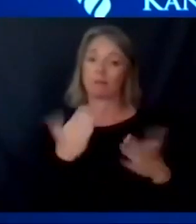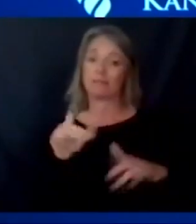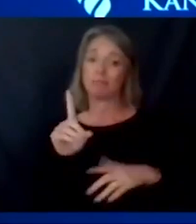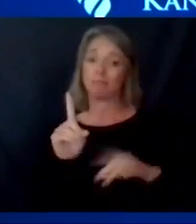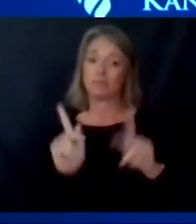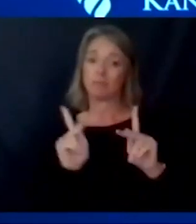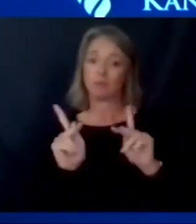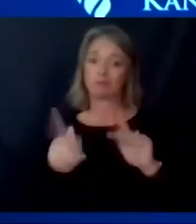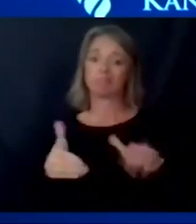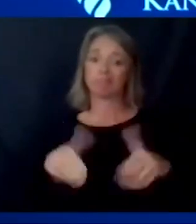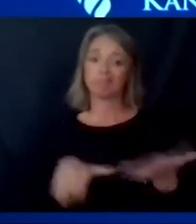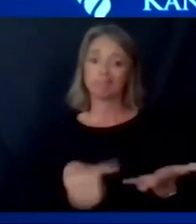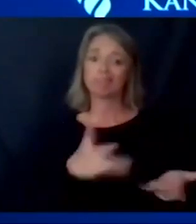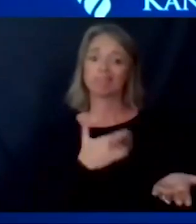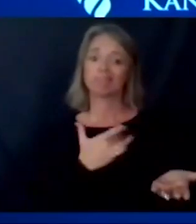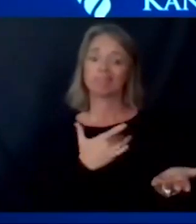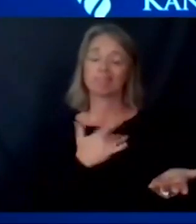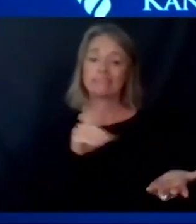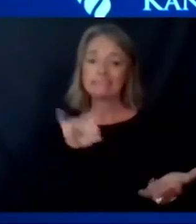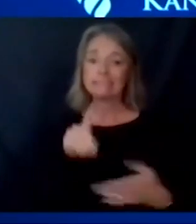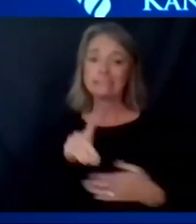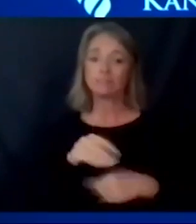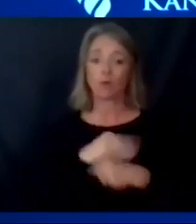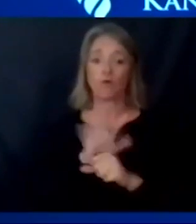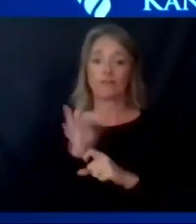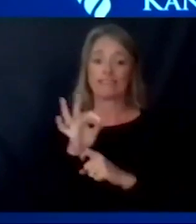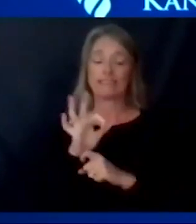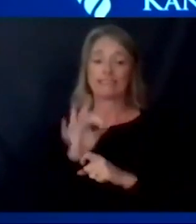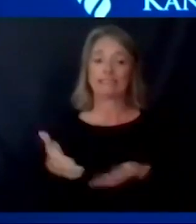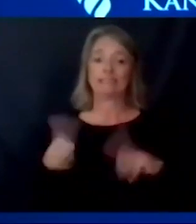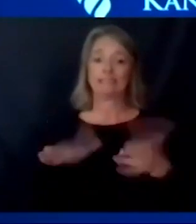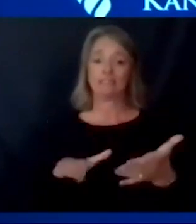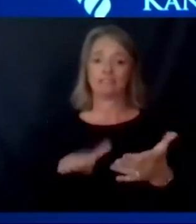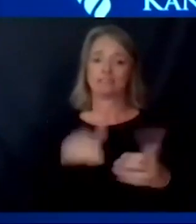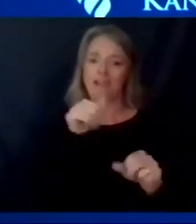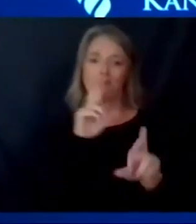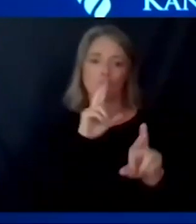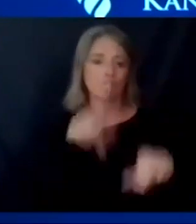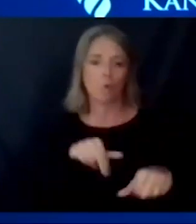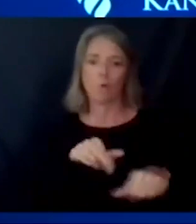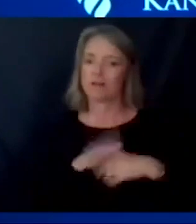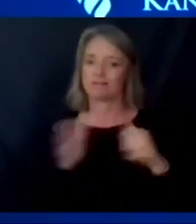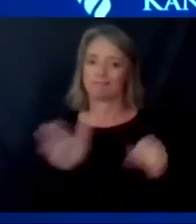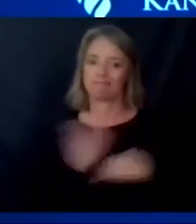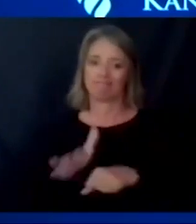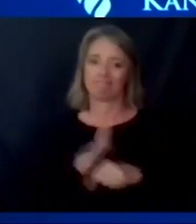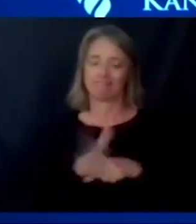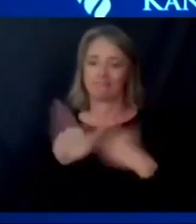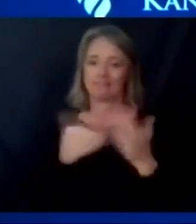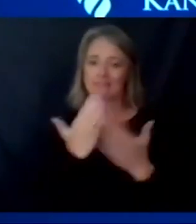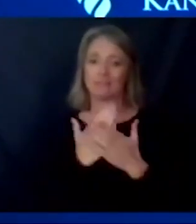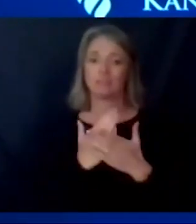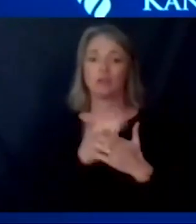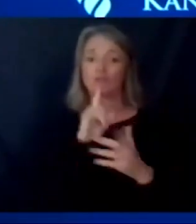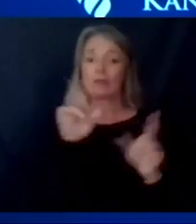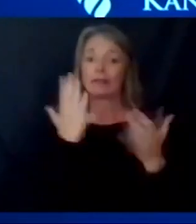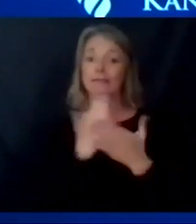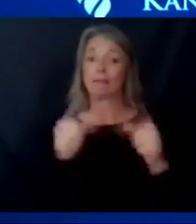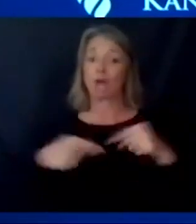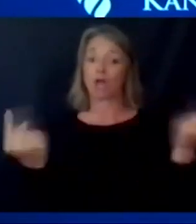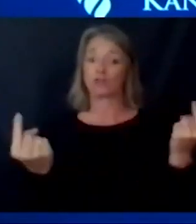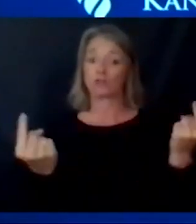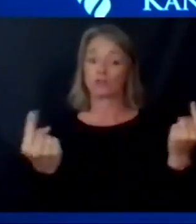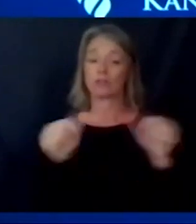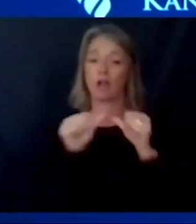the COVID-19 deaths are underreported. There's this ongoing controversy, right, about whether a death is COVID-19 or the